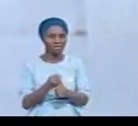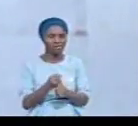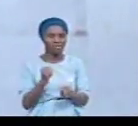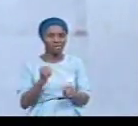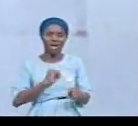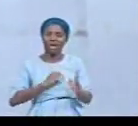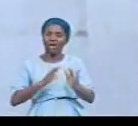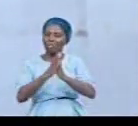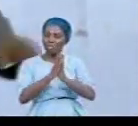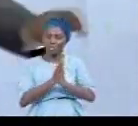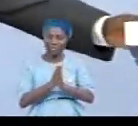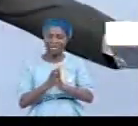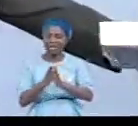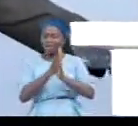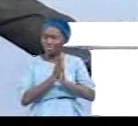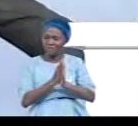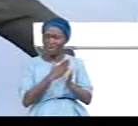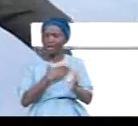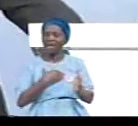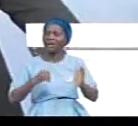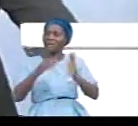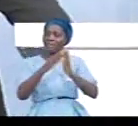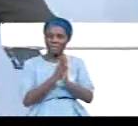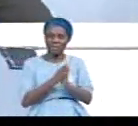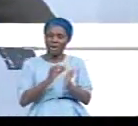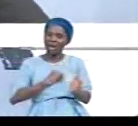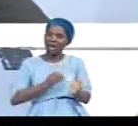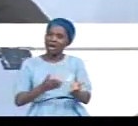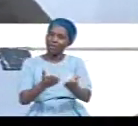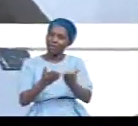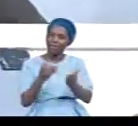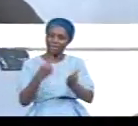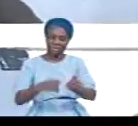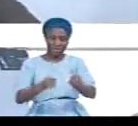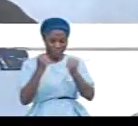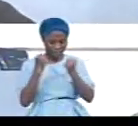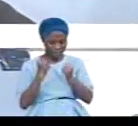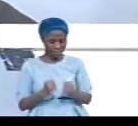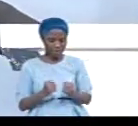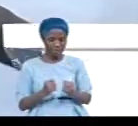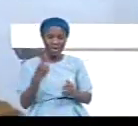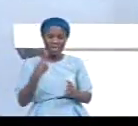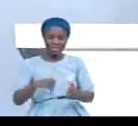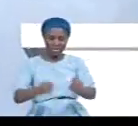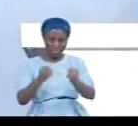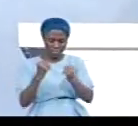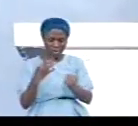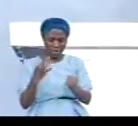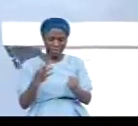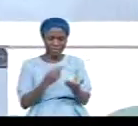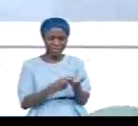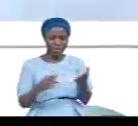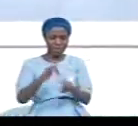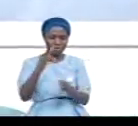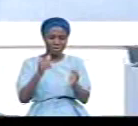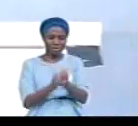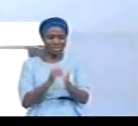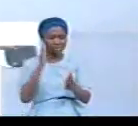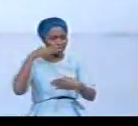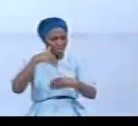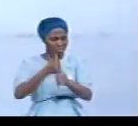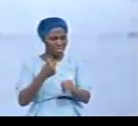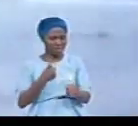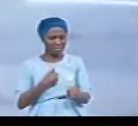and prayed. I wanted the power of the Holy Ghost that will make me